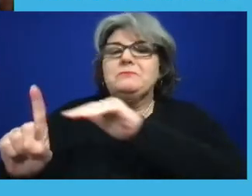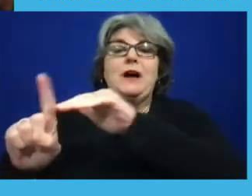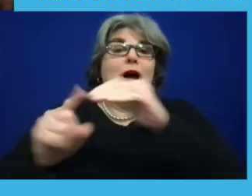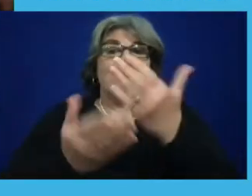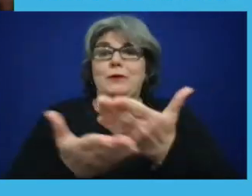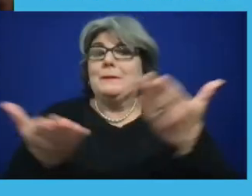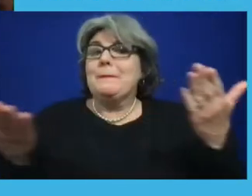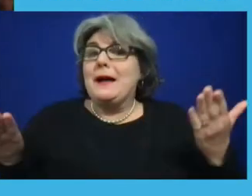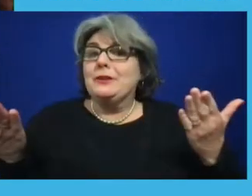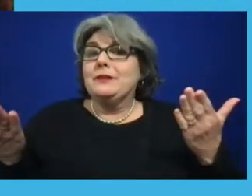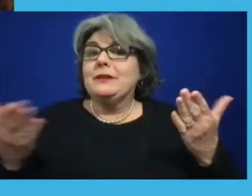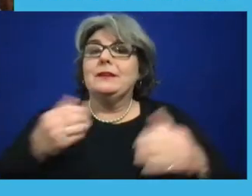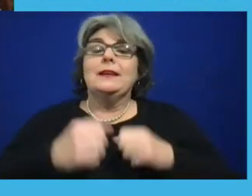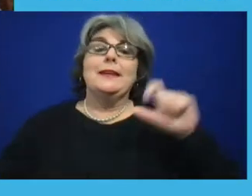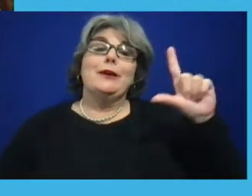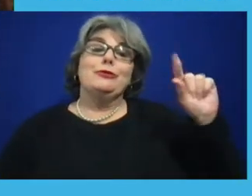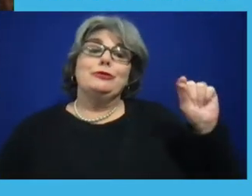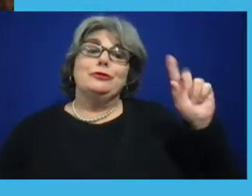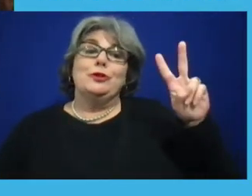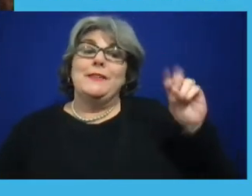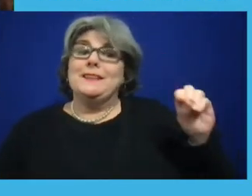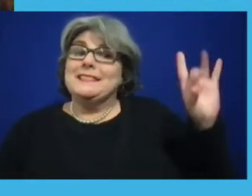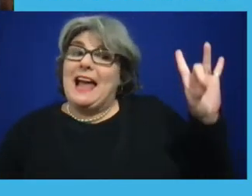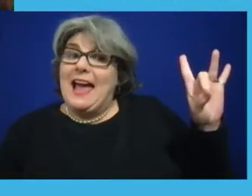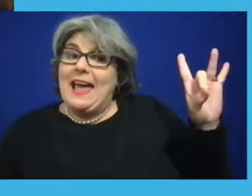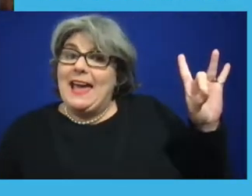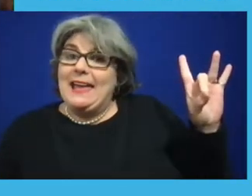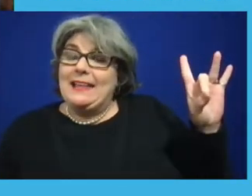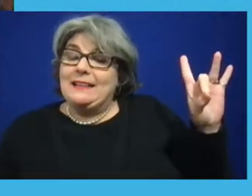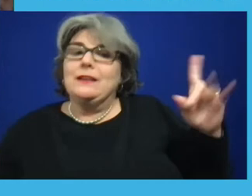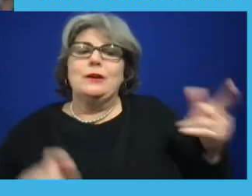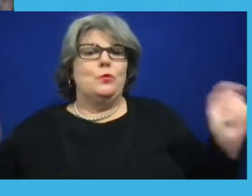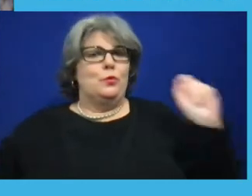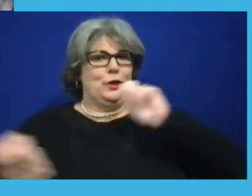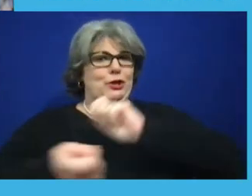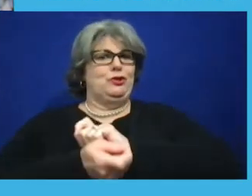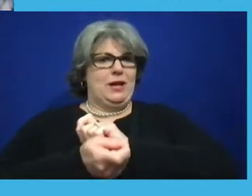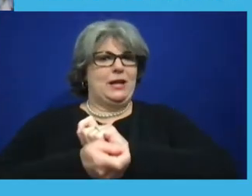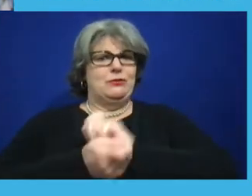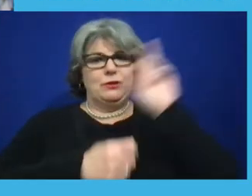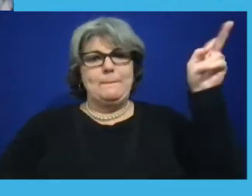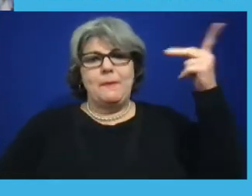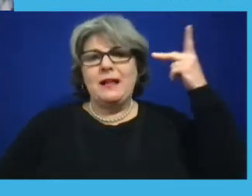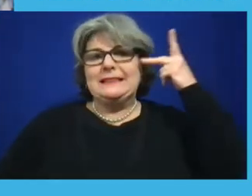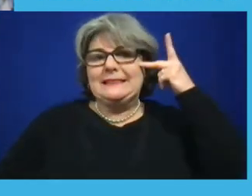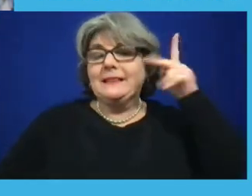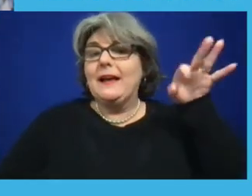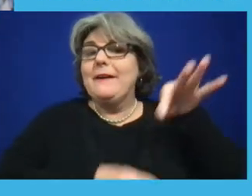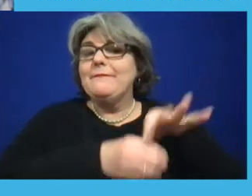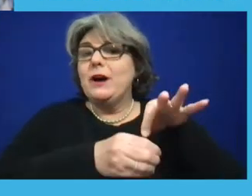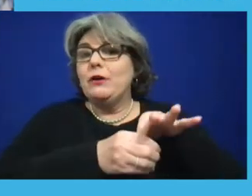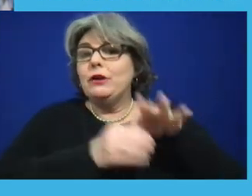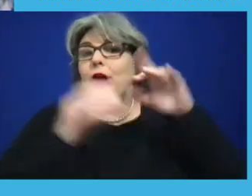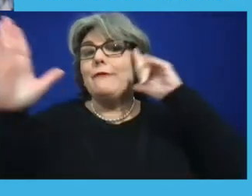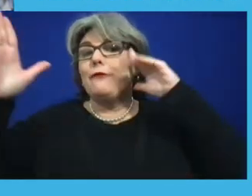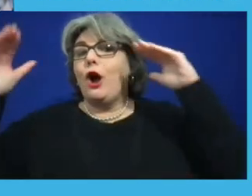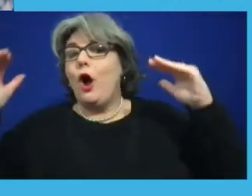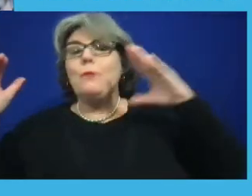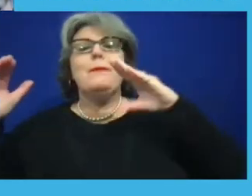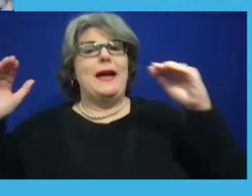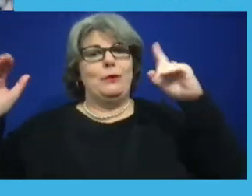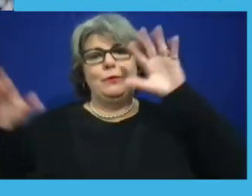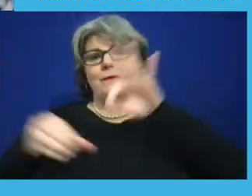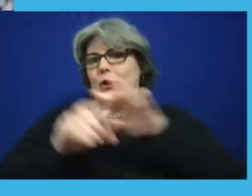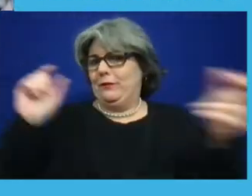Now, folks look around and they wonder, is this possible? But I will remind you that in 2008, we defied the laws